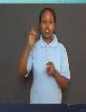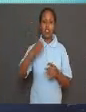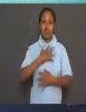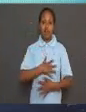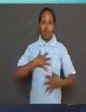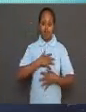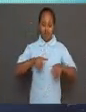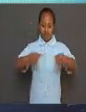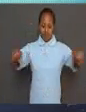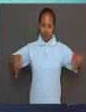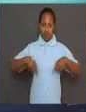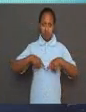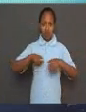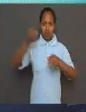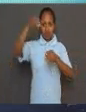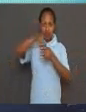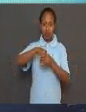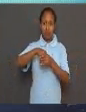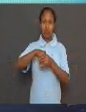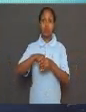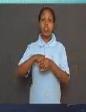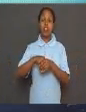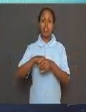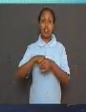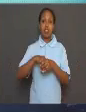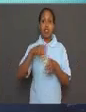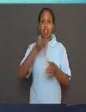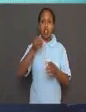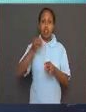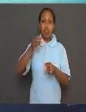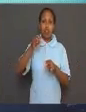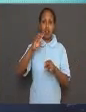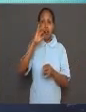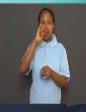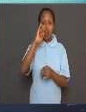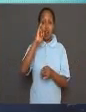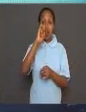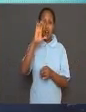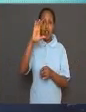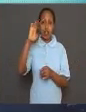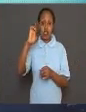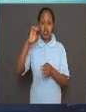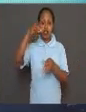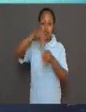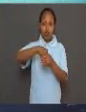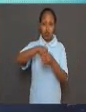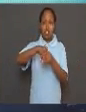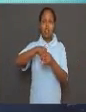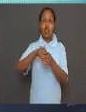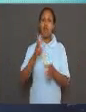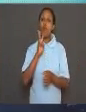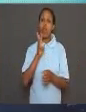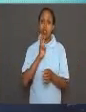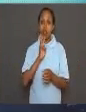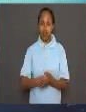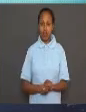bathtub, rather than by putting ice into water.